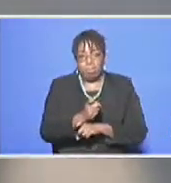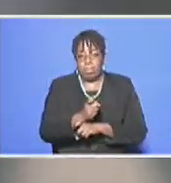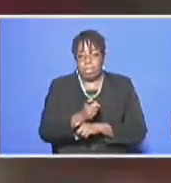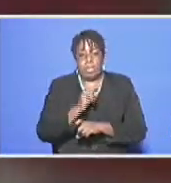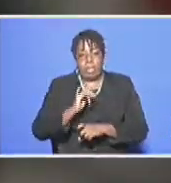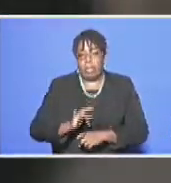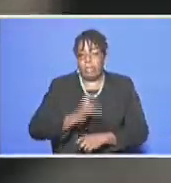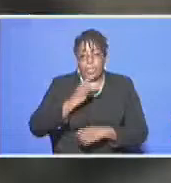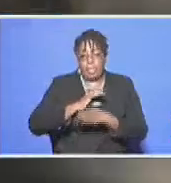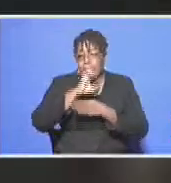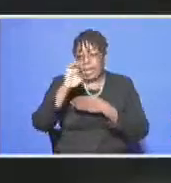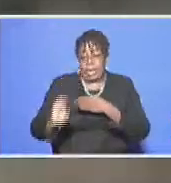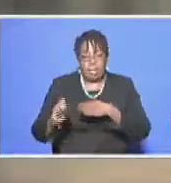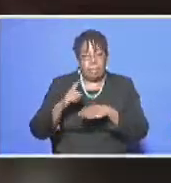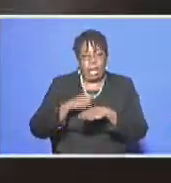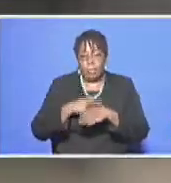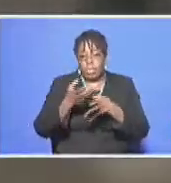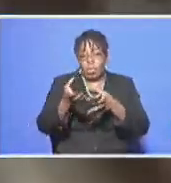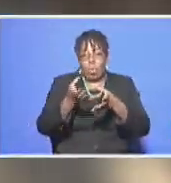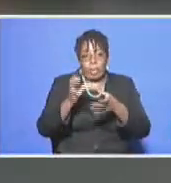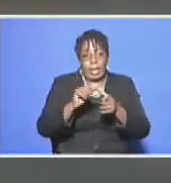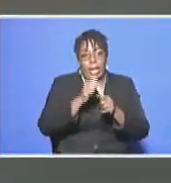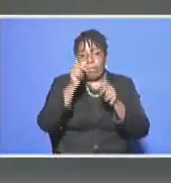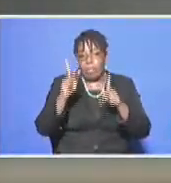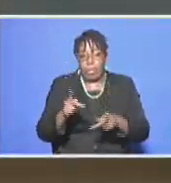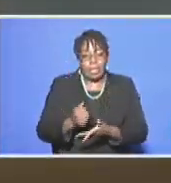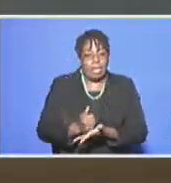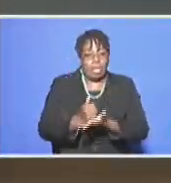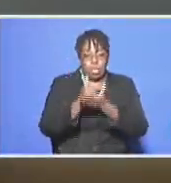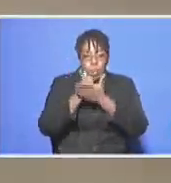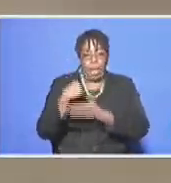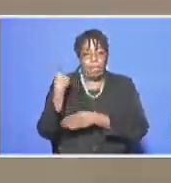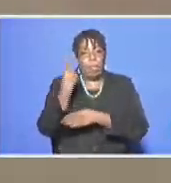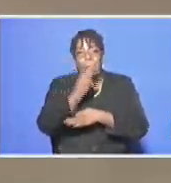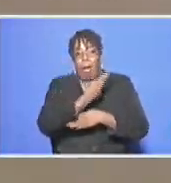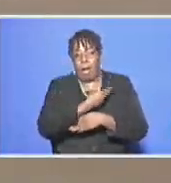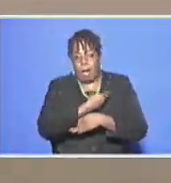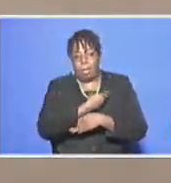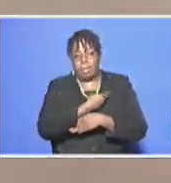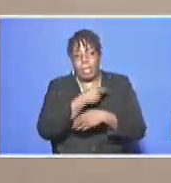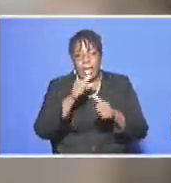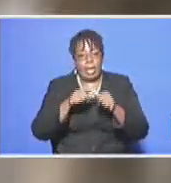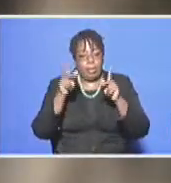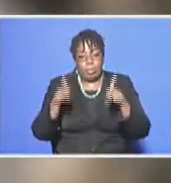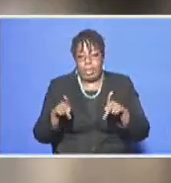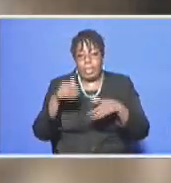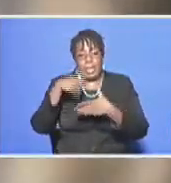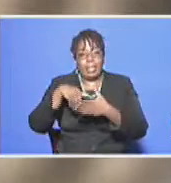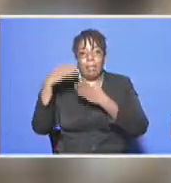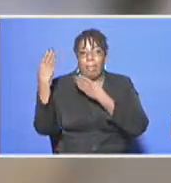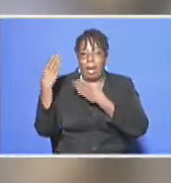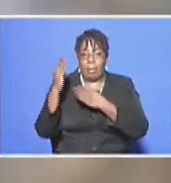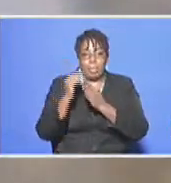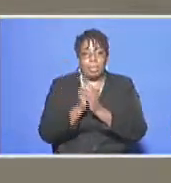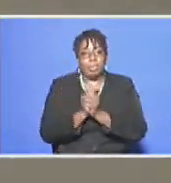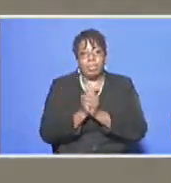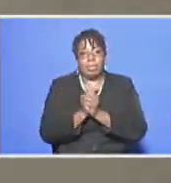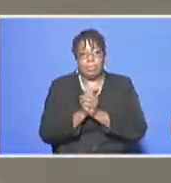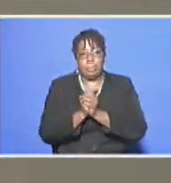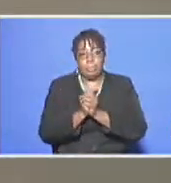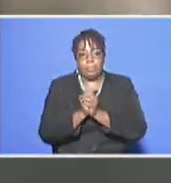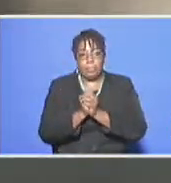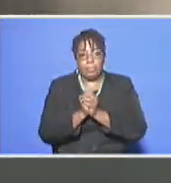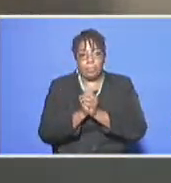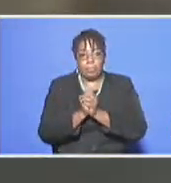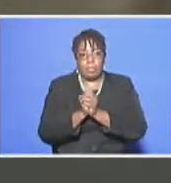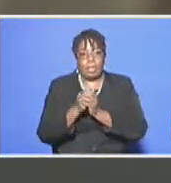like it's the end of the time and she want like everyone to help us pray, like even everyone in the Bahamas. I don't know how to explain that.